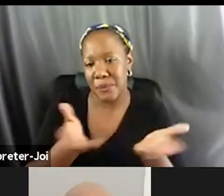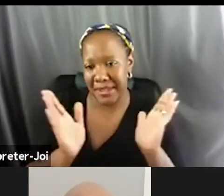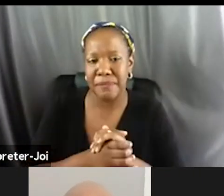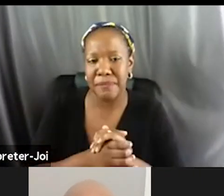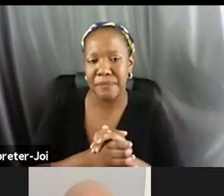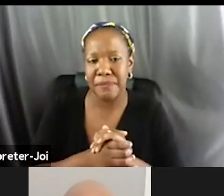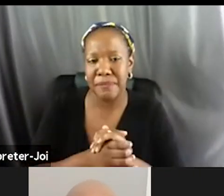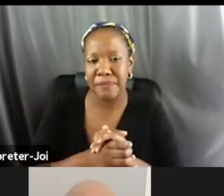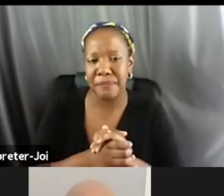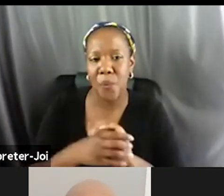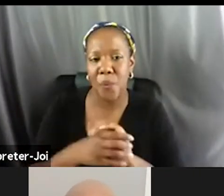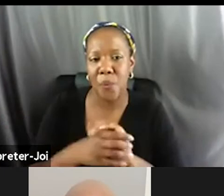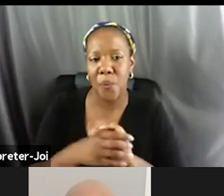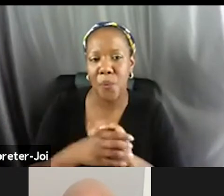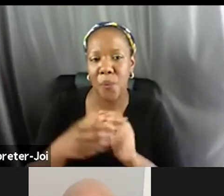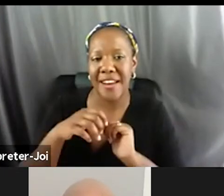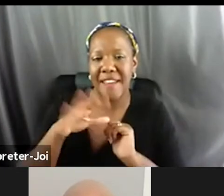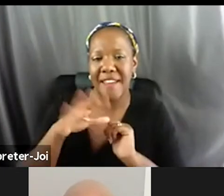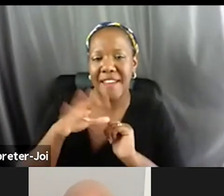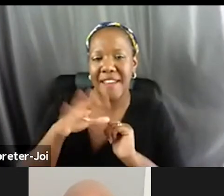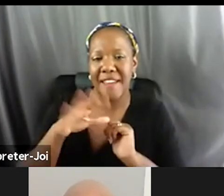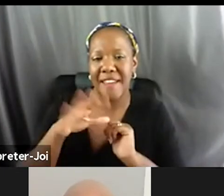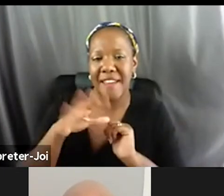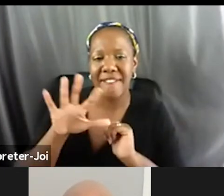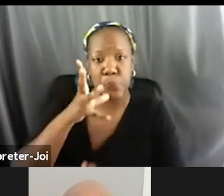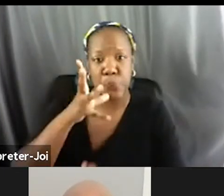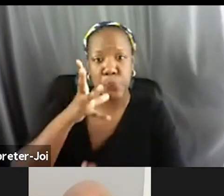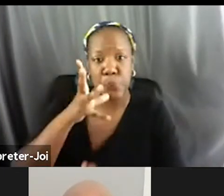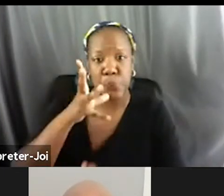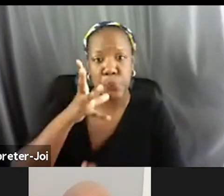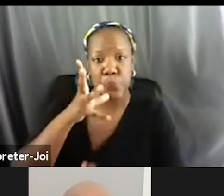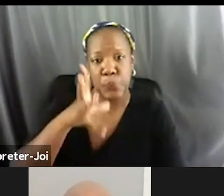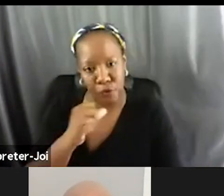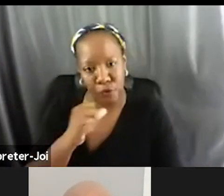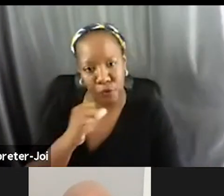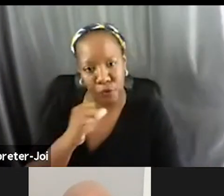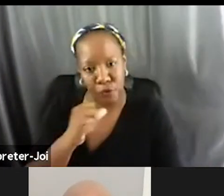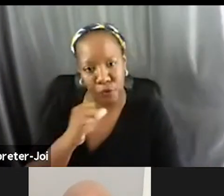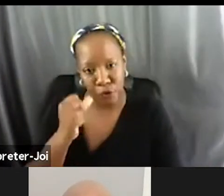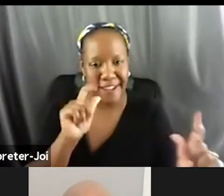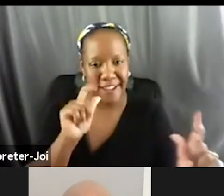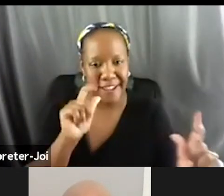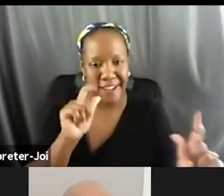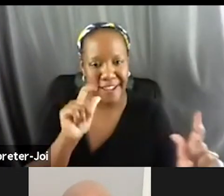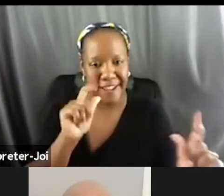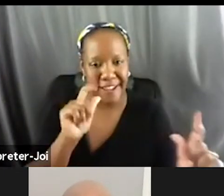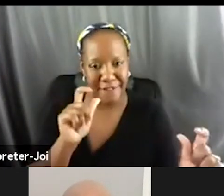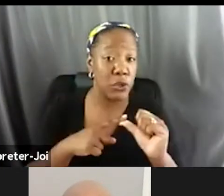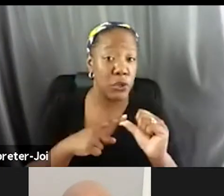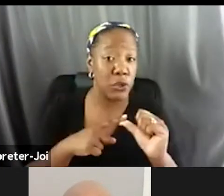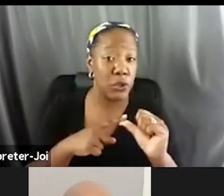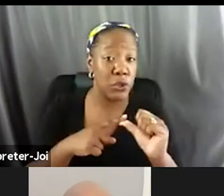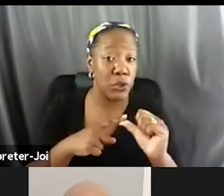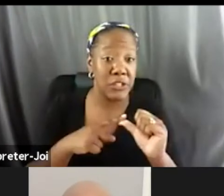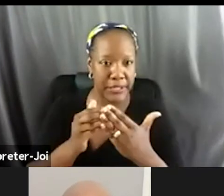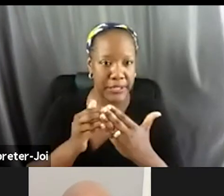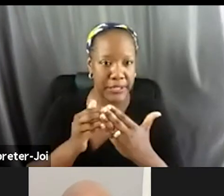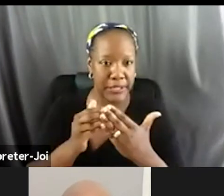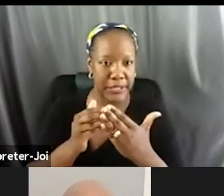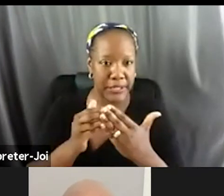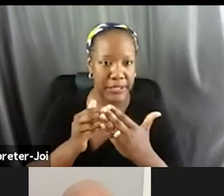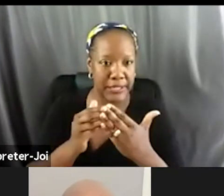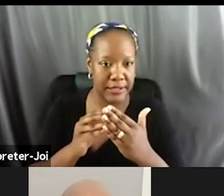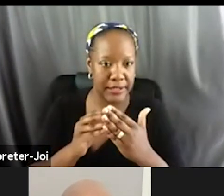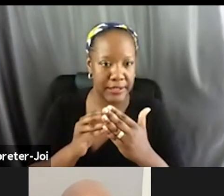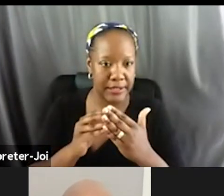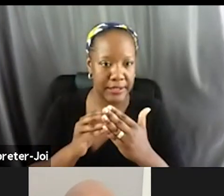women and girls that I was able to photograph, because at first this was a book. The plan was to be a photography book, and it